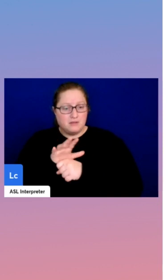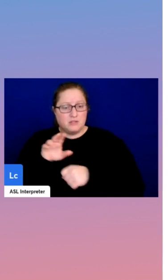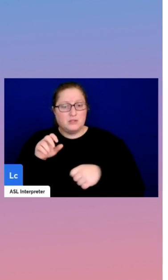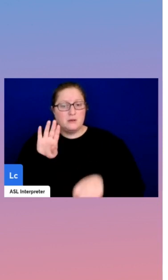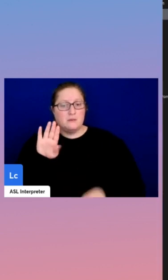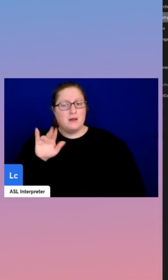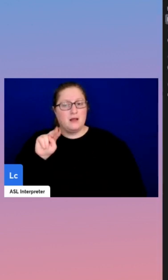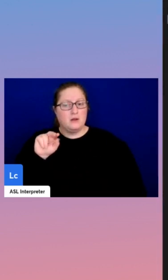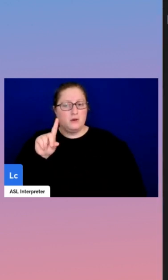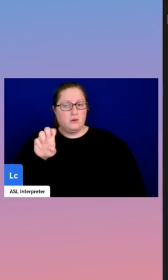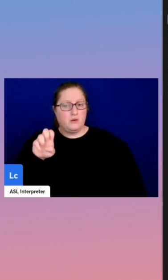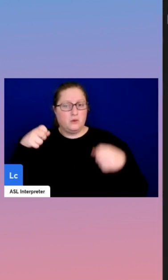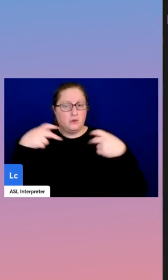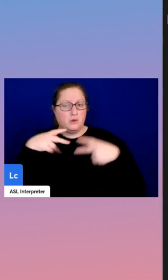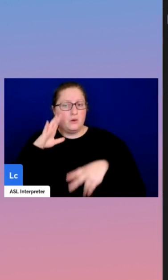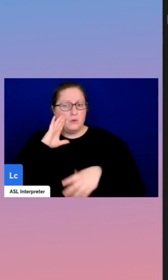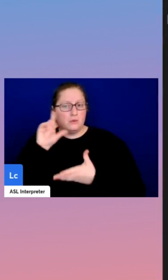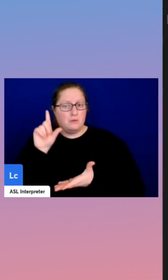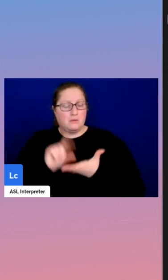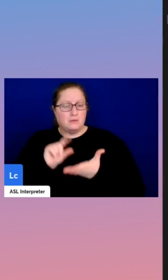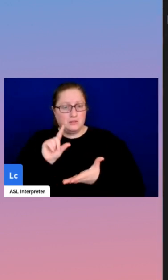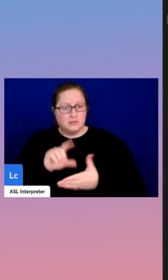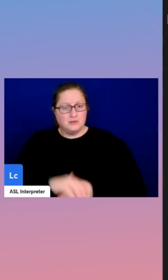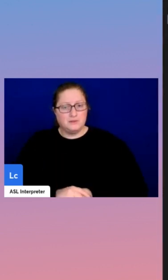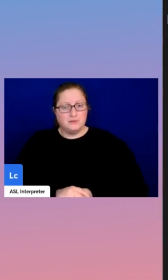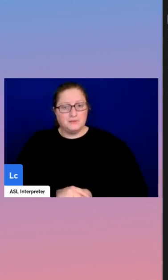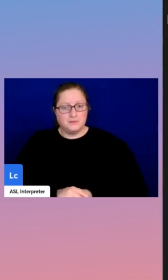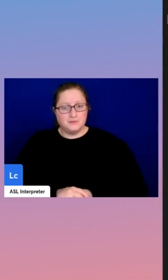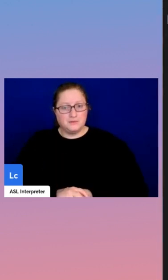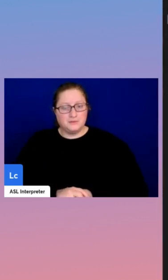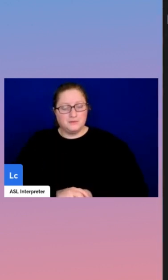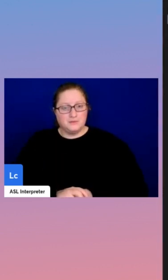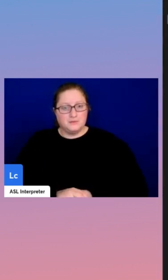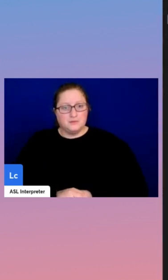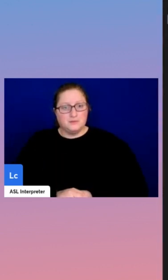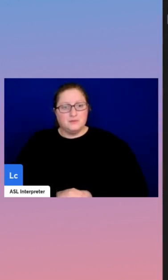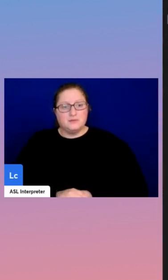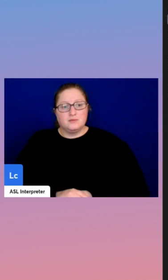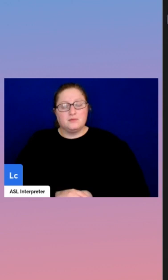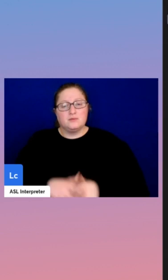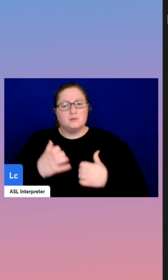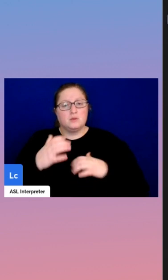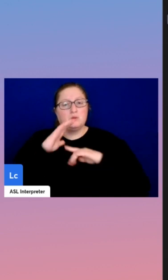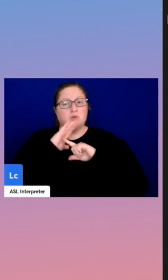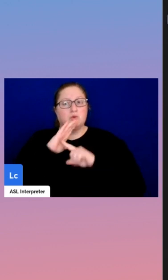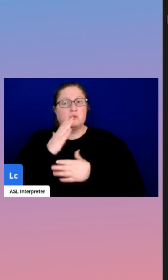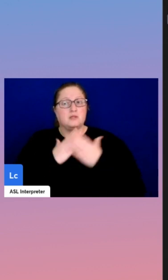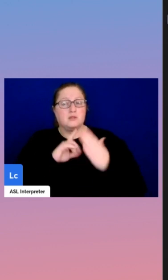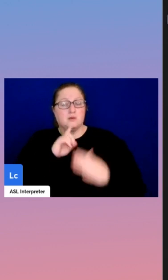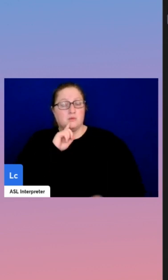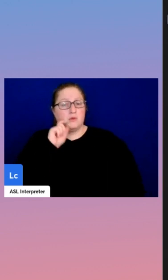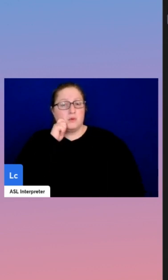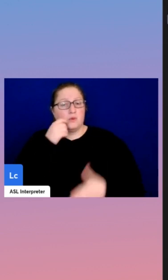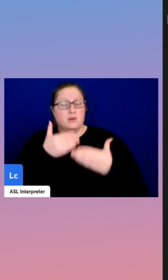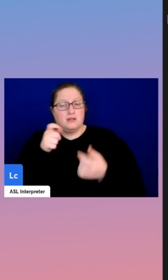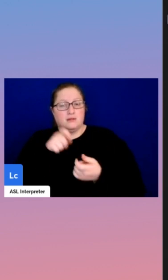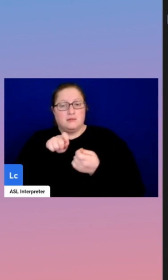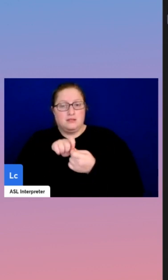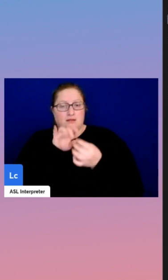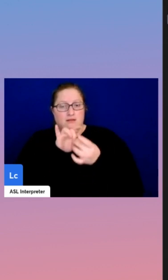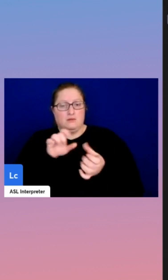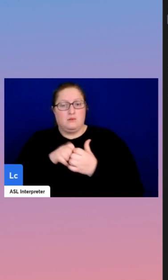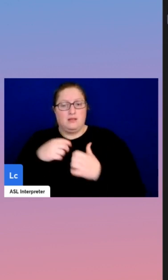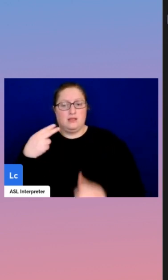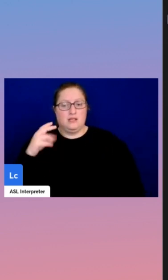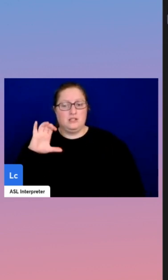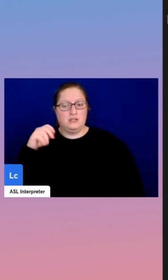So I will just publish the module. And here I want to show you a couple of cool things specifically regarding to the HCP